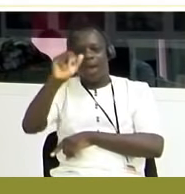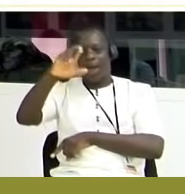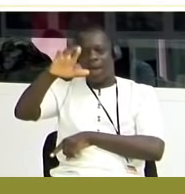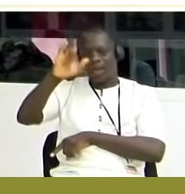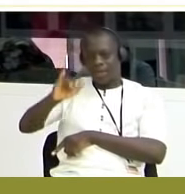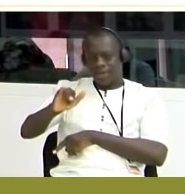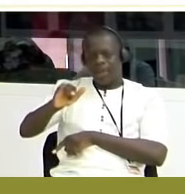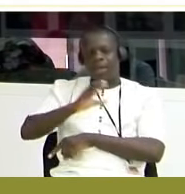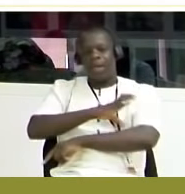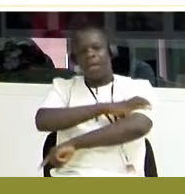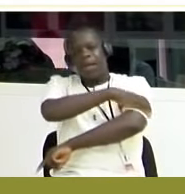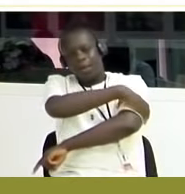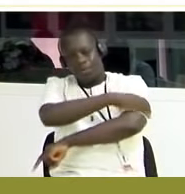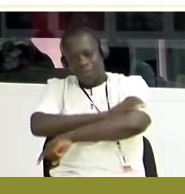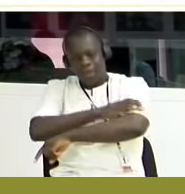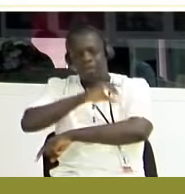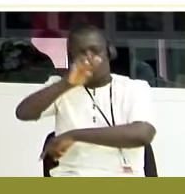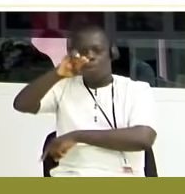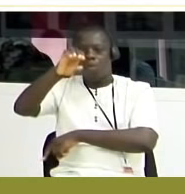Captain Mamadou Marong.